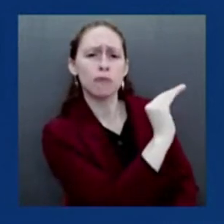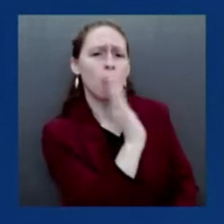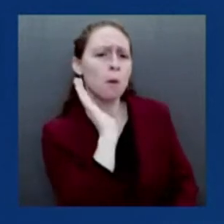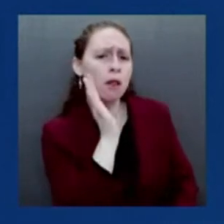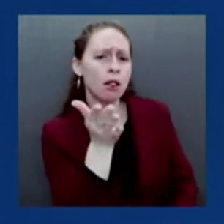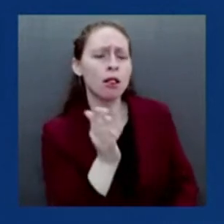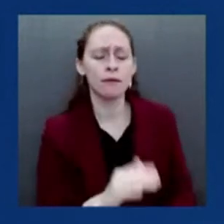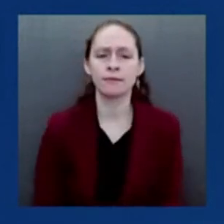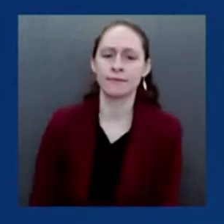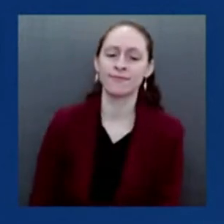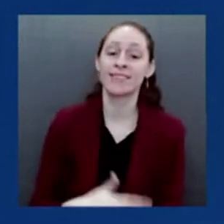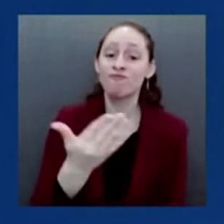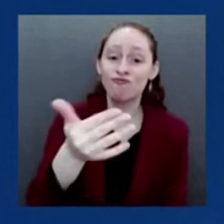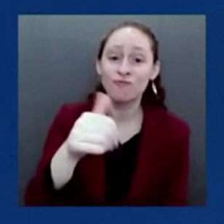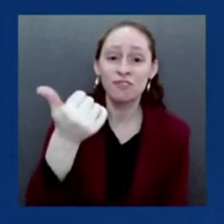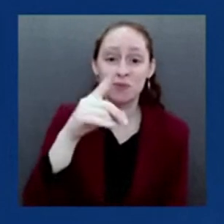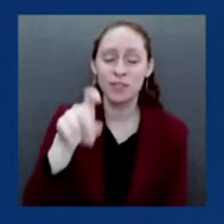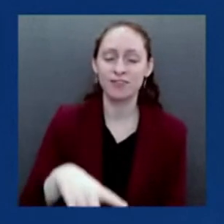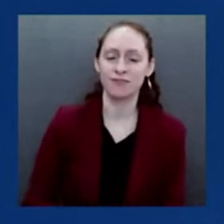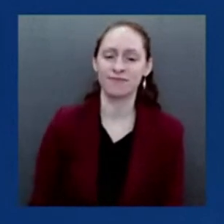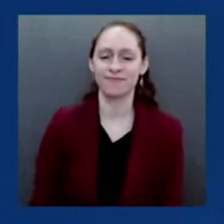Zeke Miller, AP.